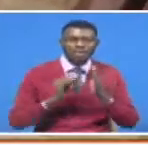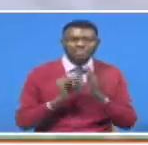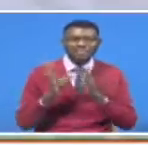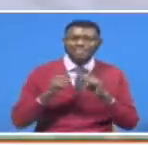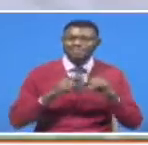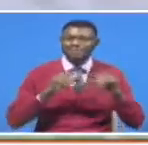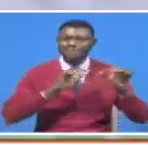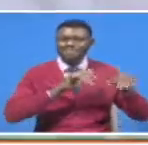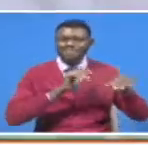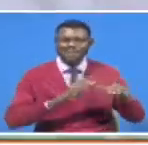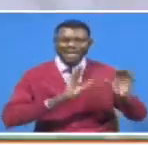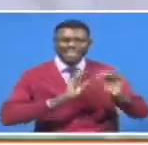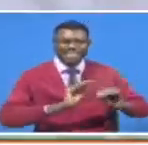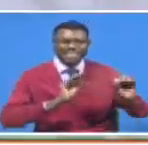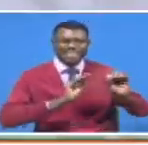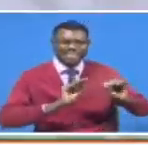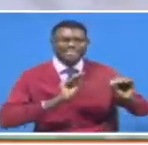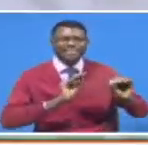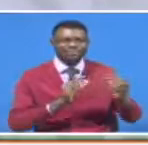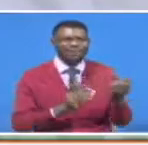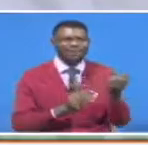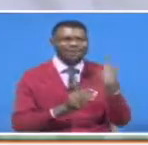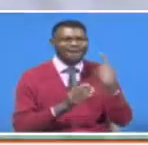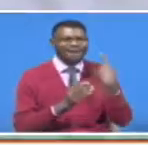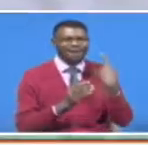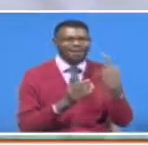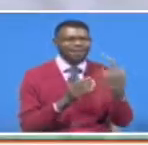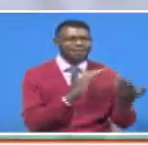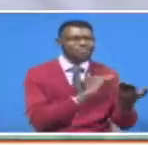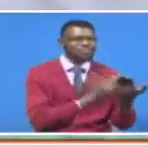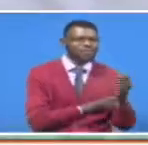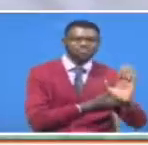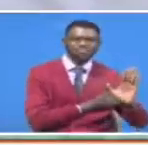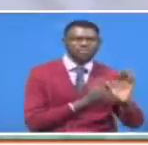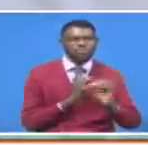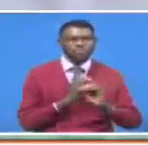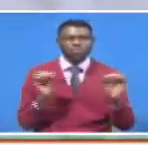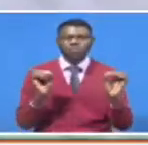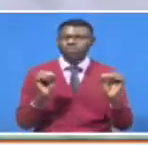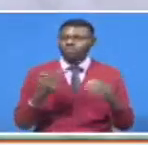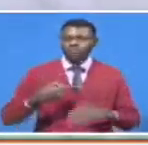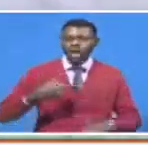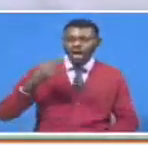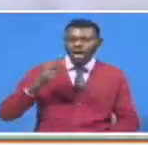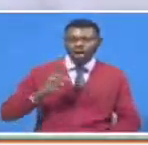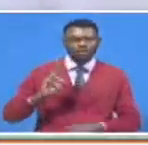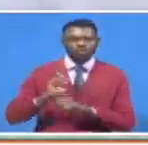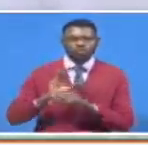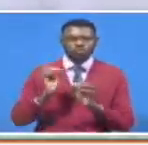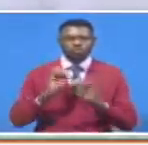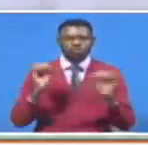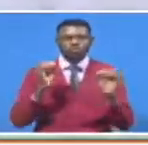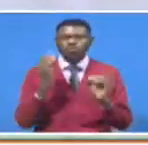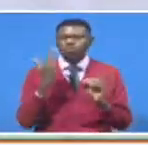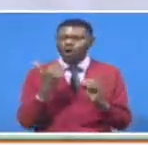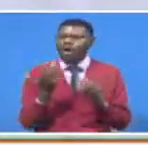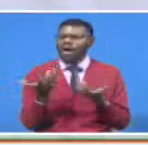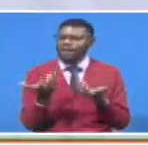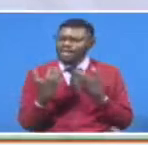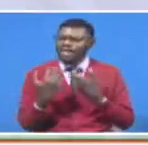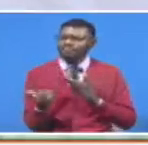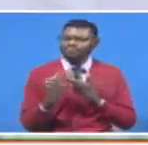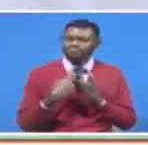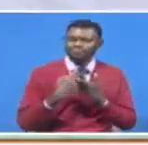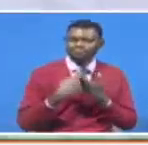for farmers. The adoption rate is not that high, because this is an effort that needs many partners to come